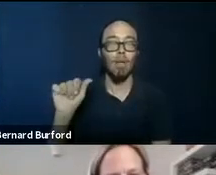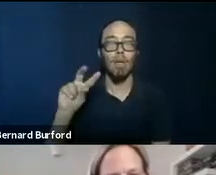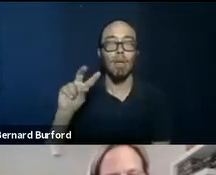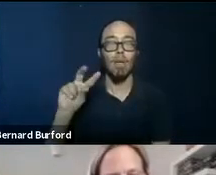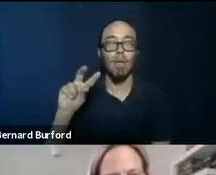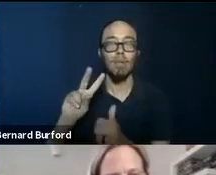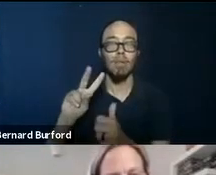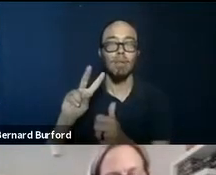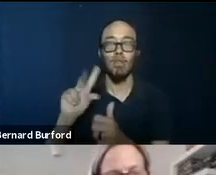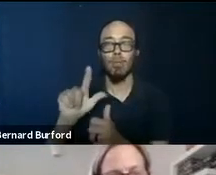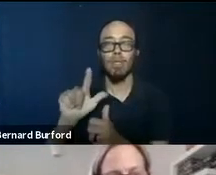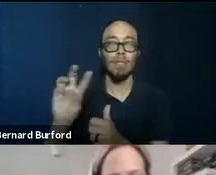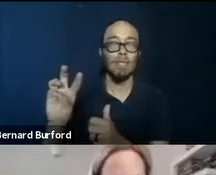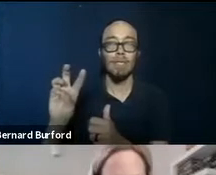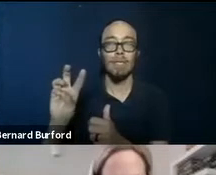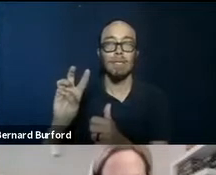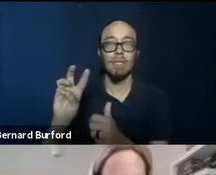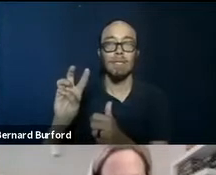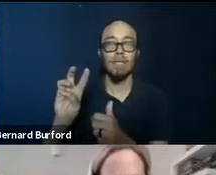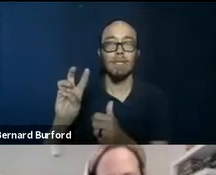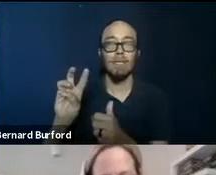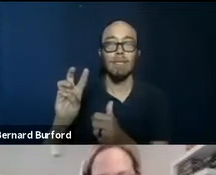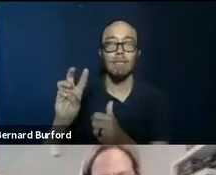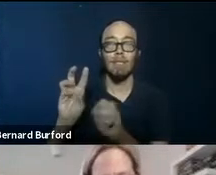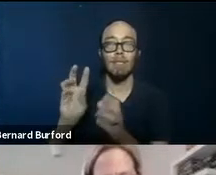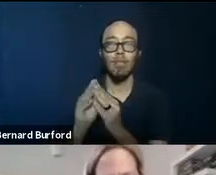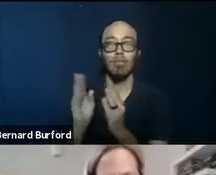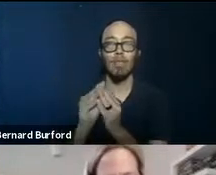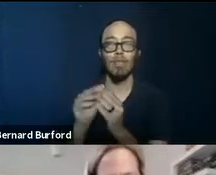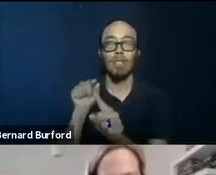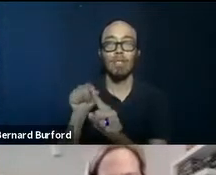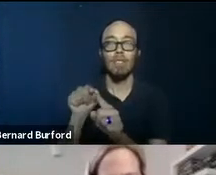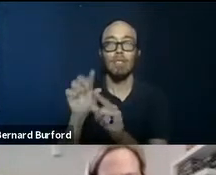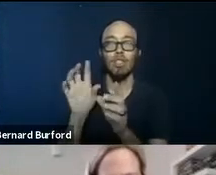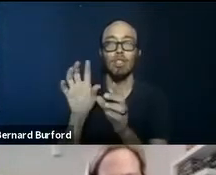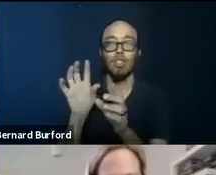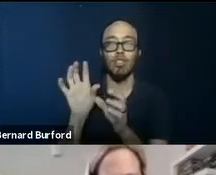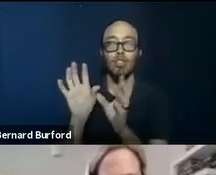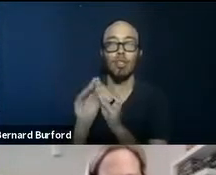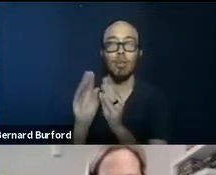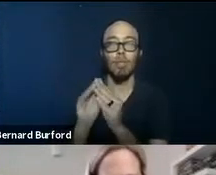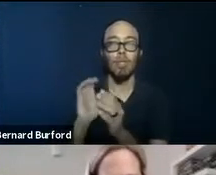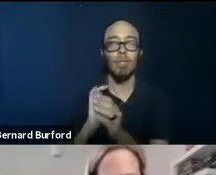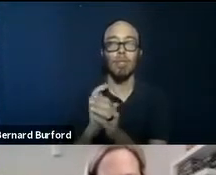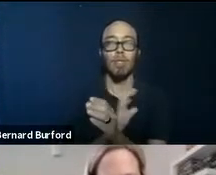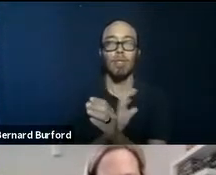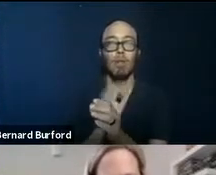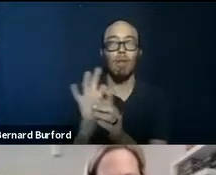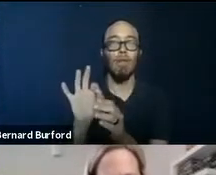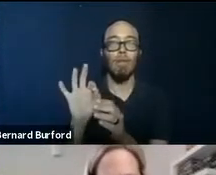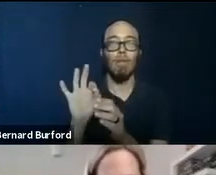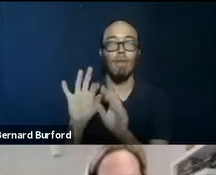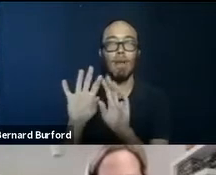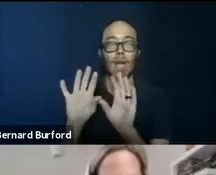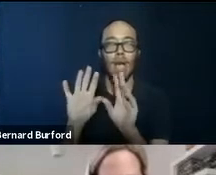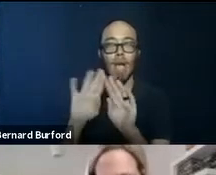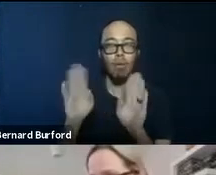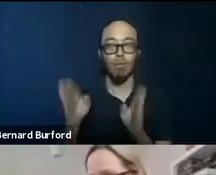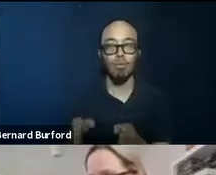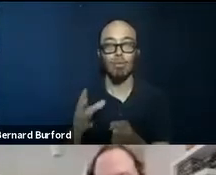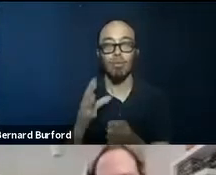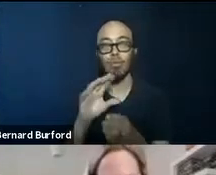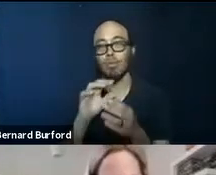the 116th Congress. He's the chairman of the House of Ethics Committee and a senior member of the House